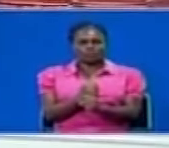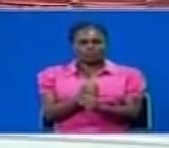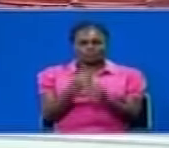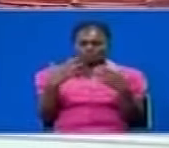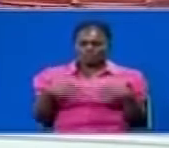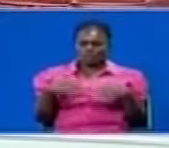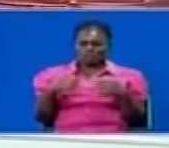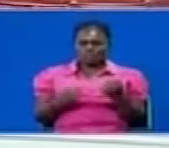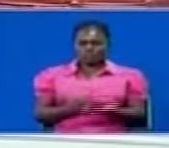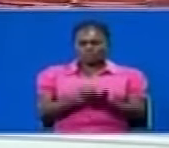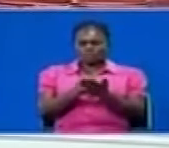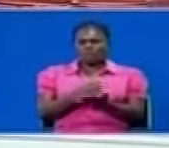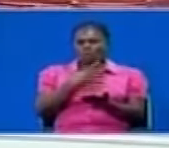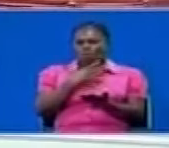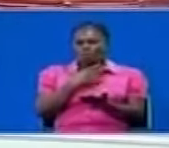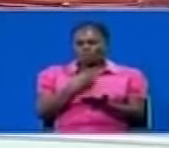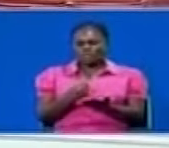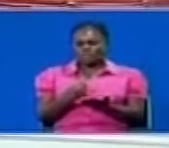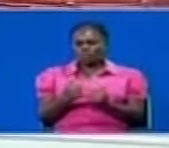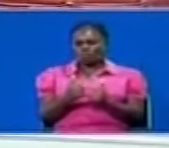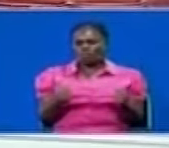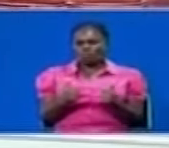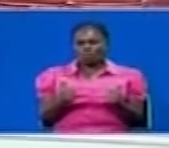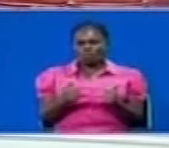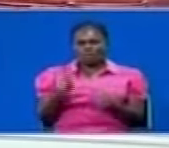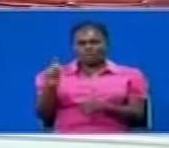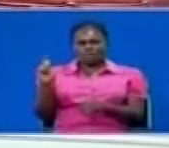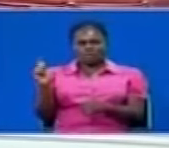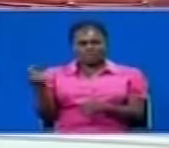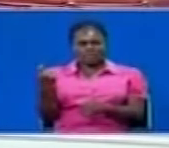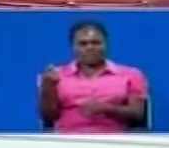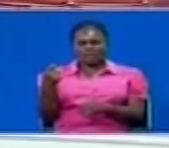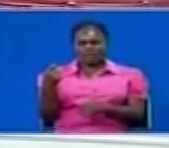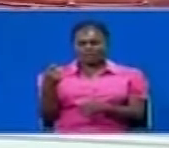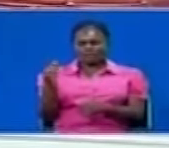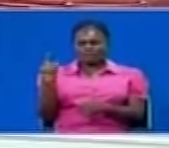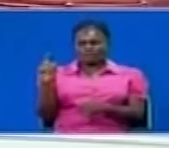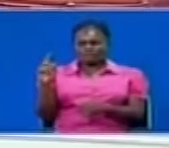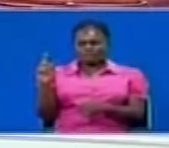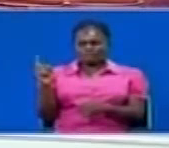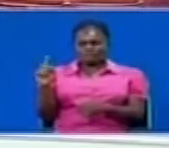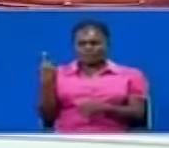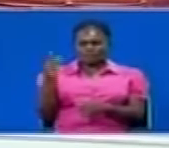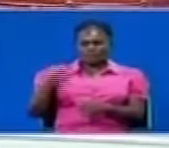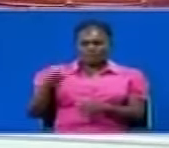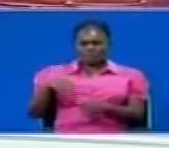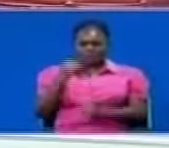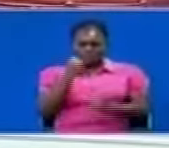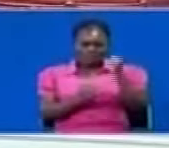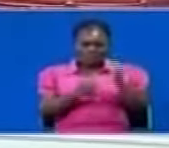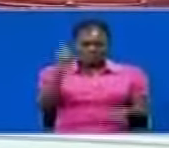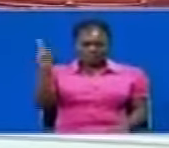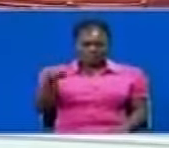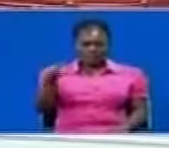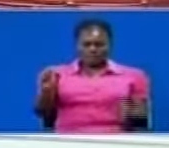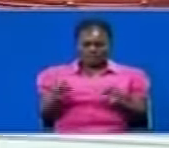show of support. May she get well and get well soon. Now, Kenya's annual First Ladies Beyond Zero Marathon has been cancelled. The marathon was